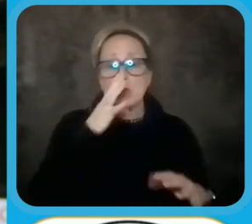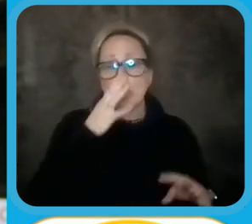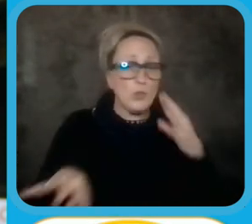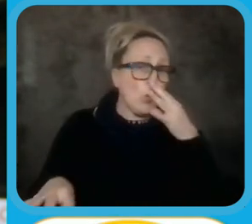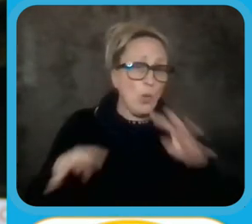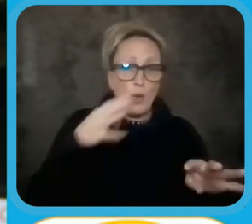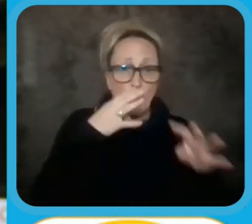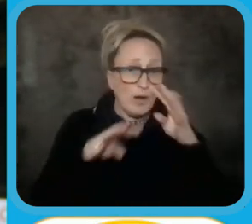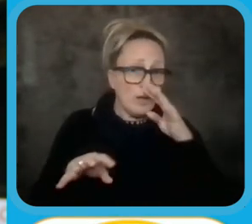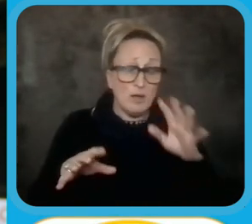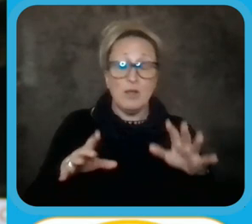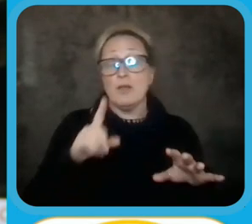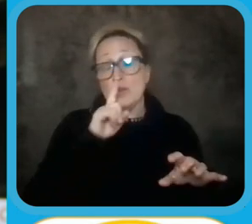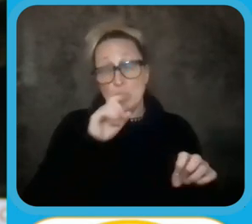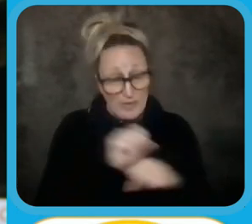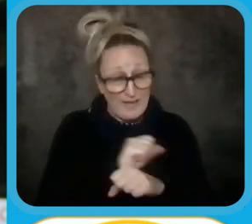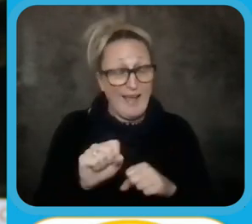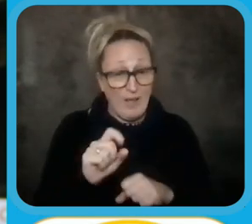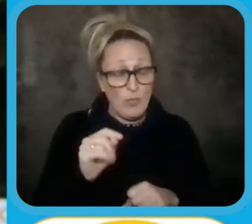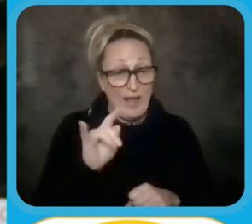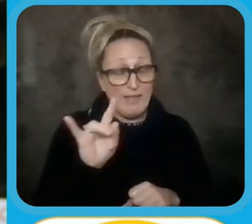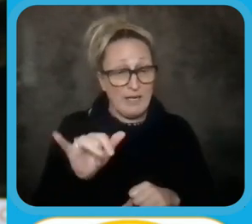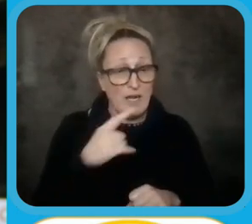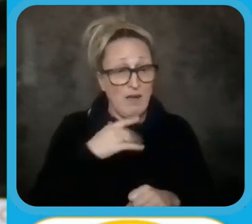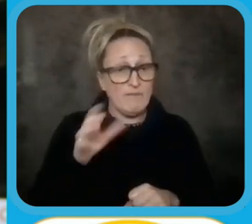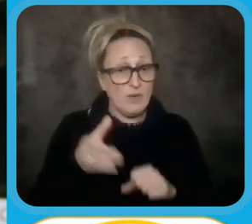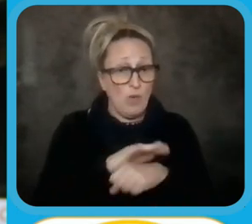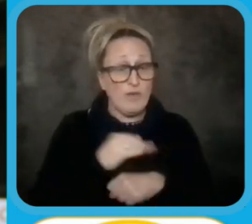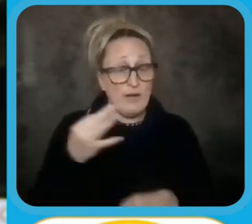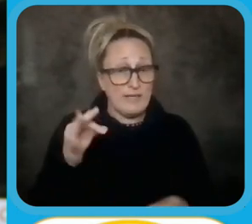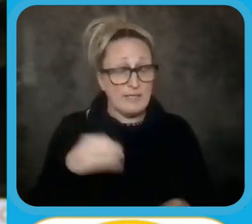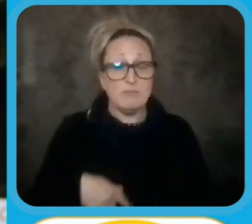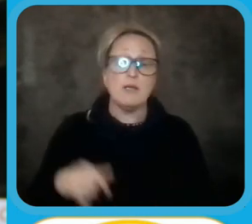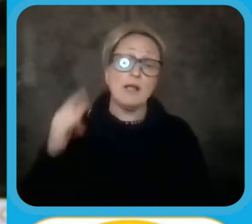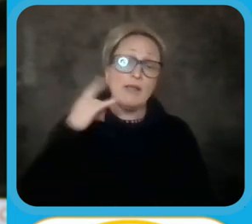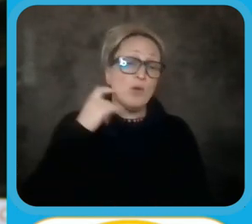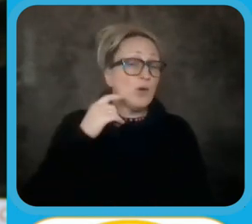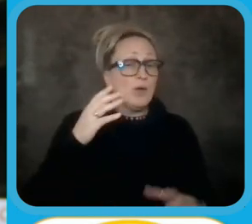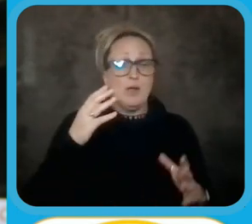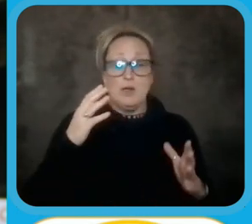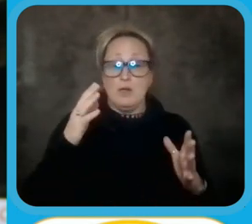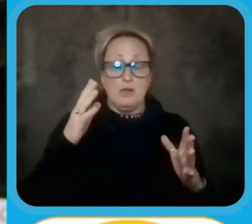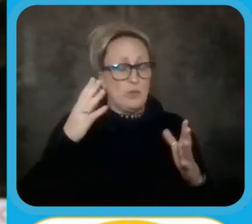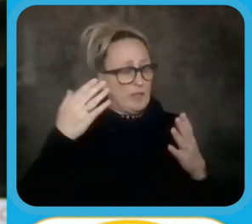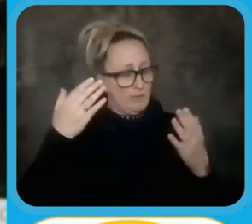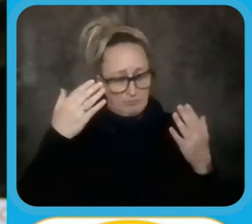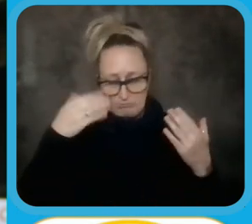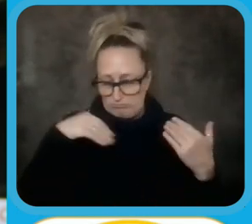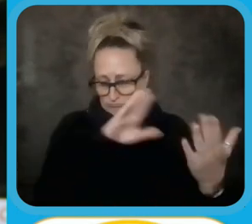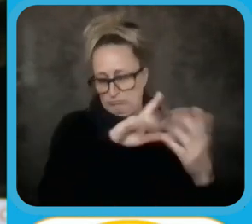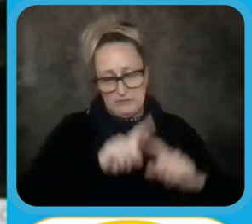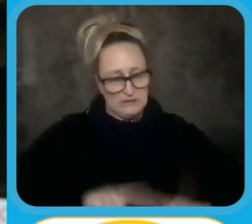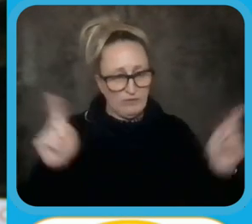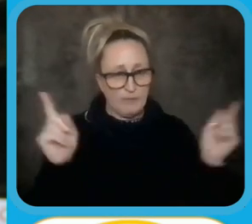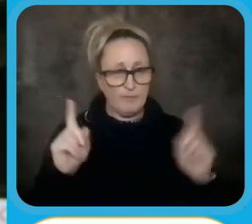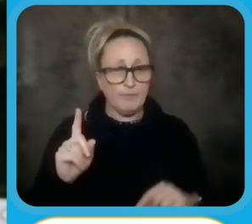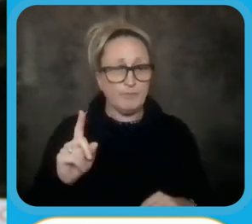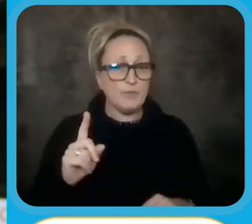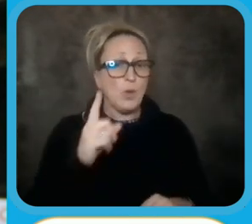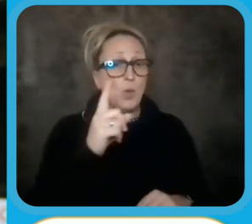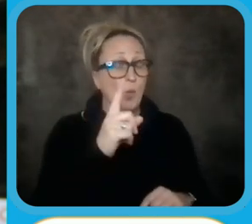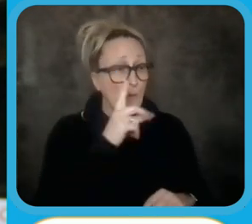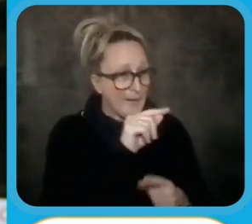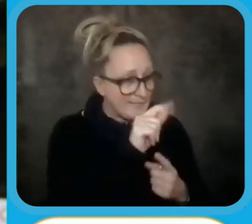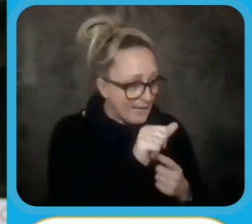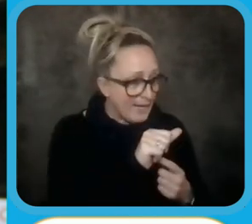real realities of COVID-19. California, we took a completely different path, one paved by data,